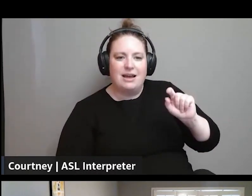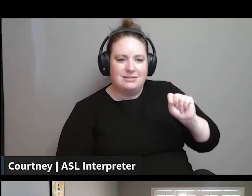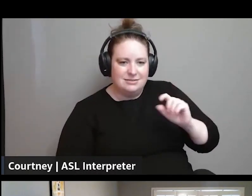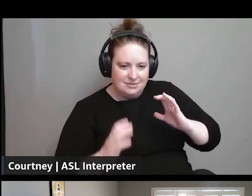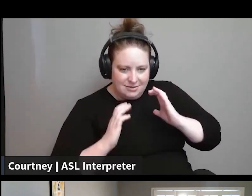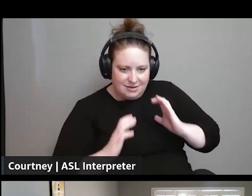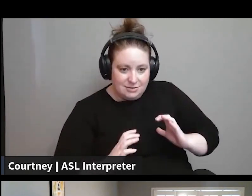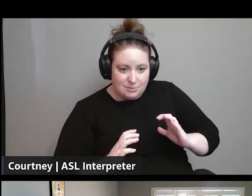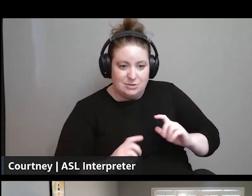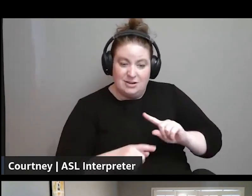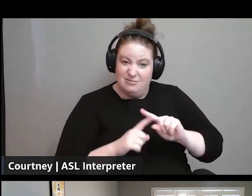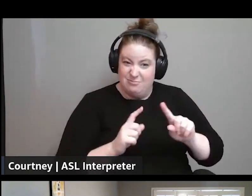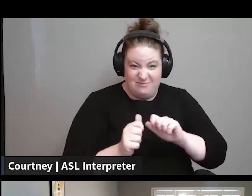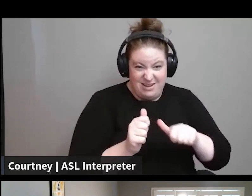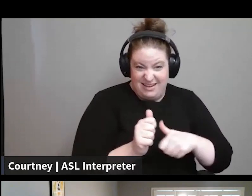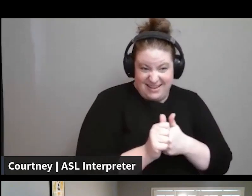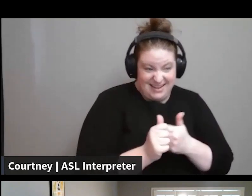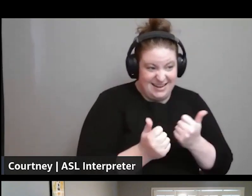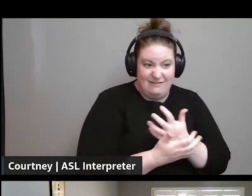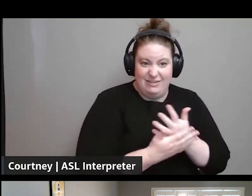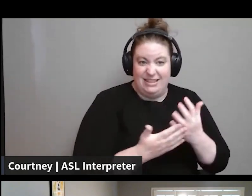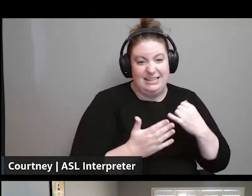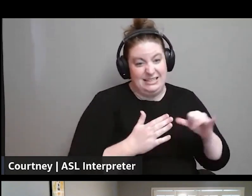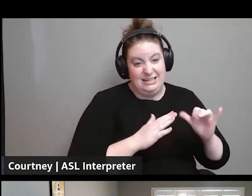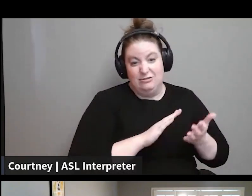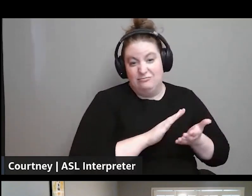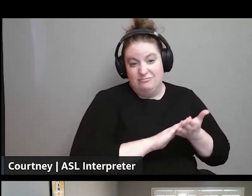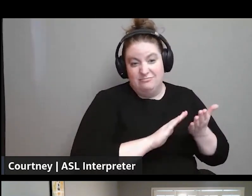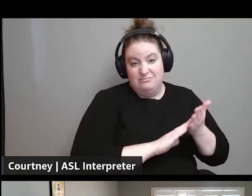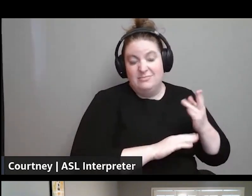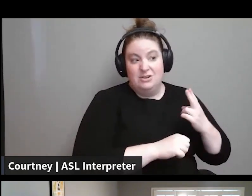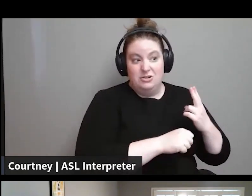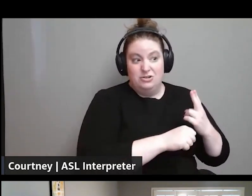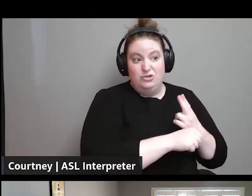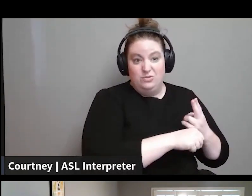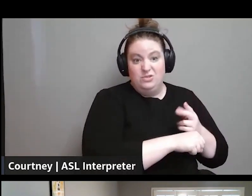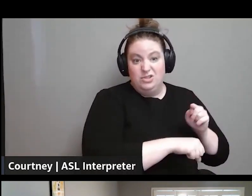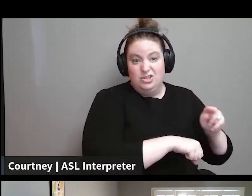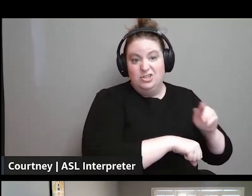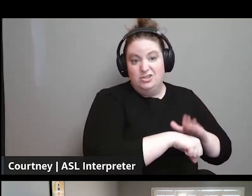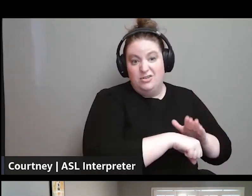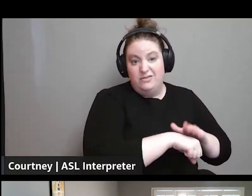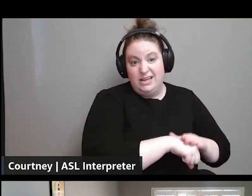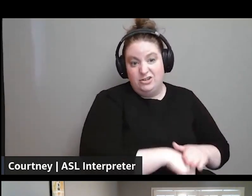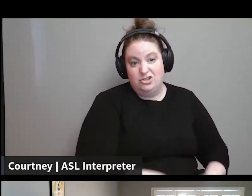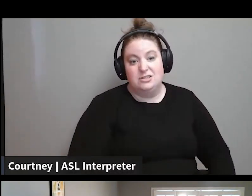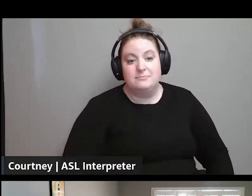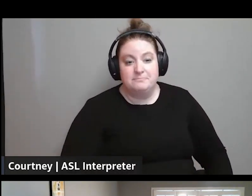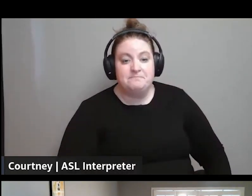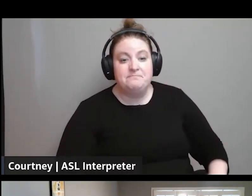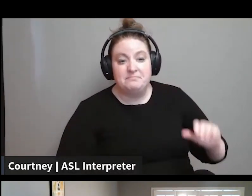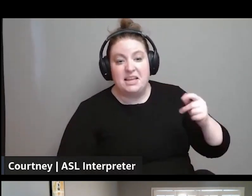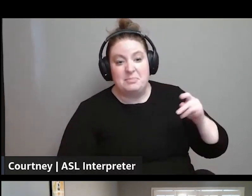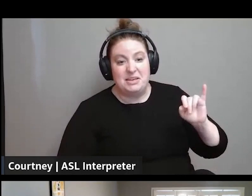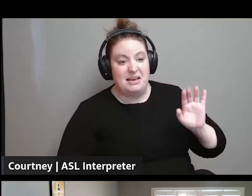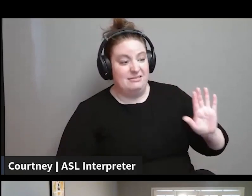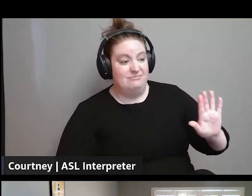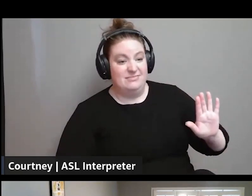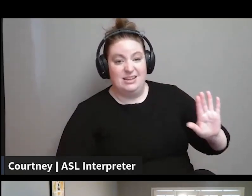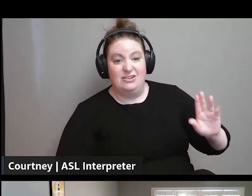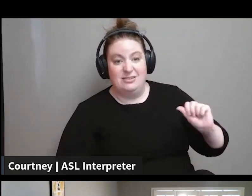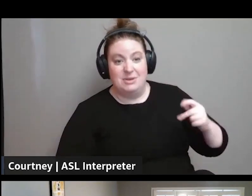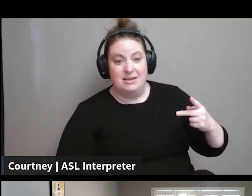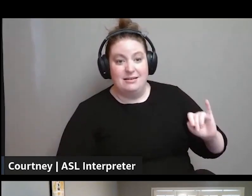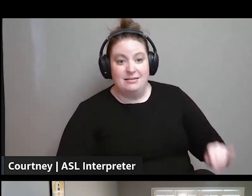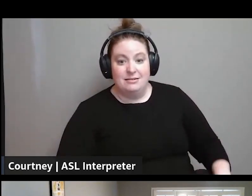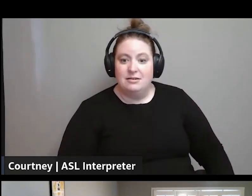But behind the scenes, all of our notification APIs are user notification APIs. So yeah. Okay, that's really